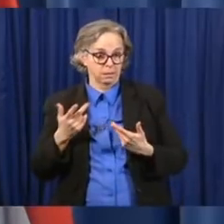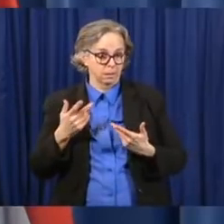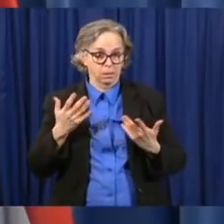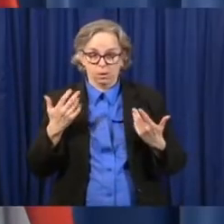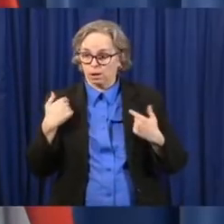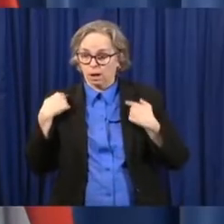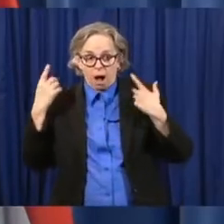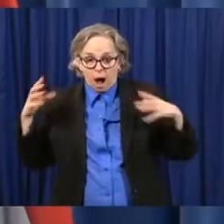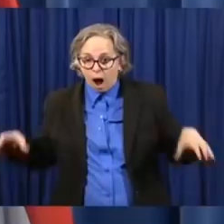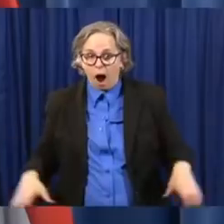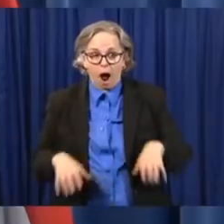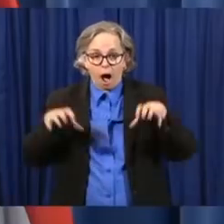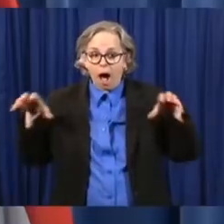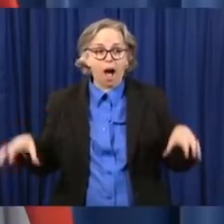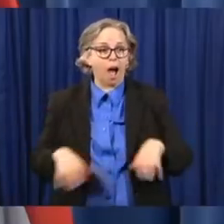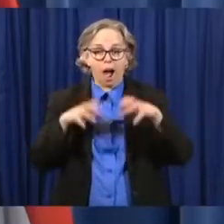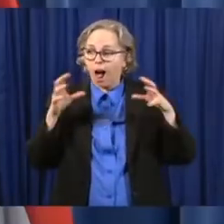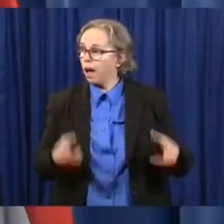proceed